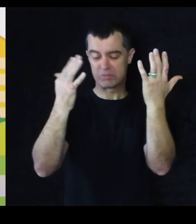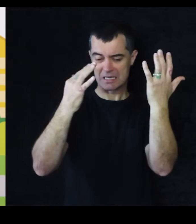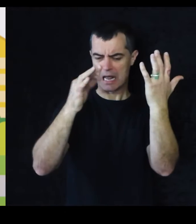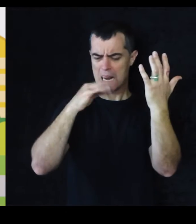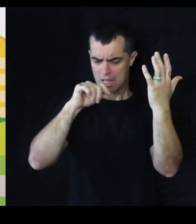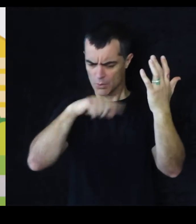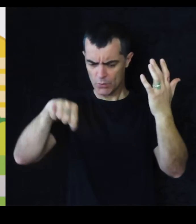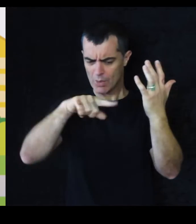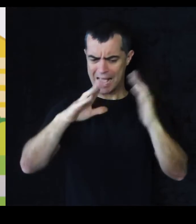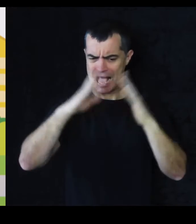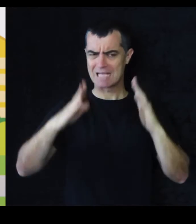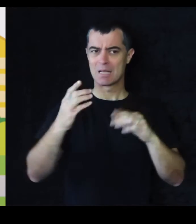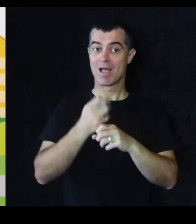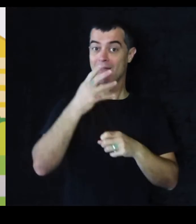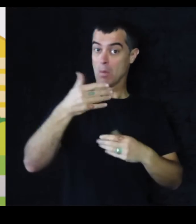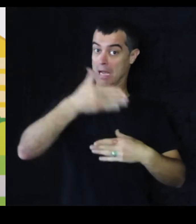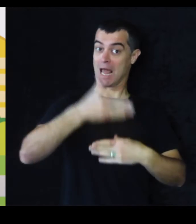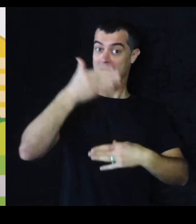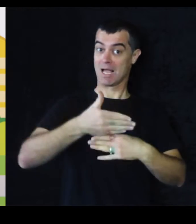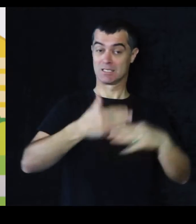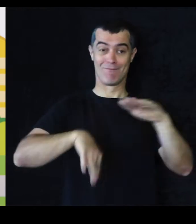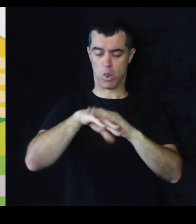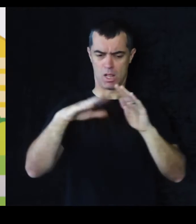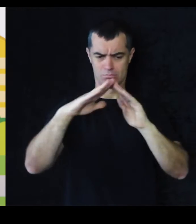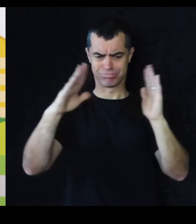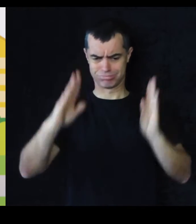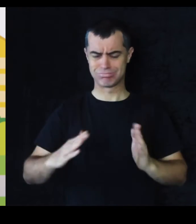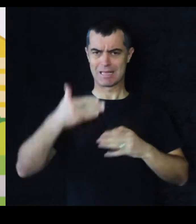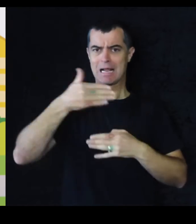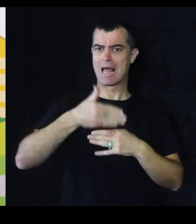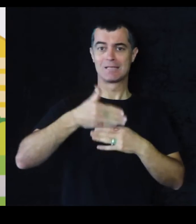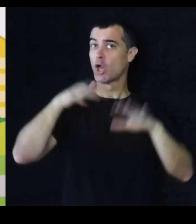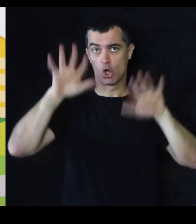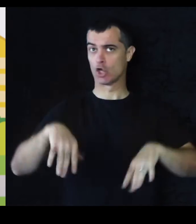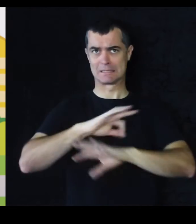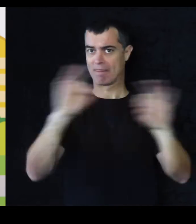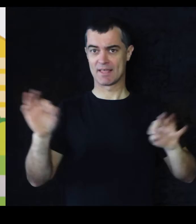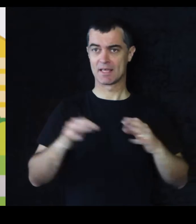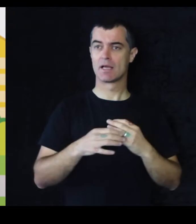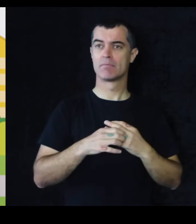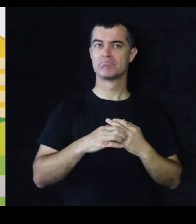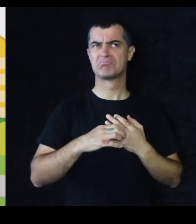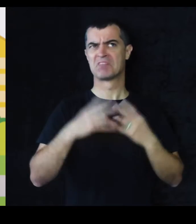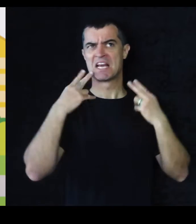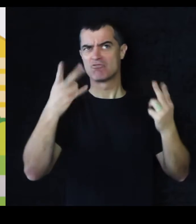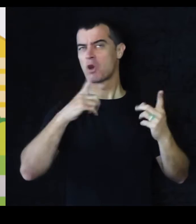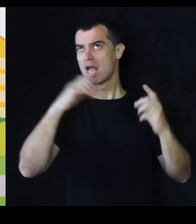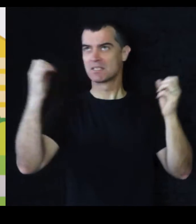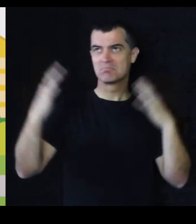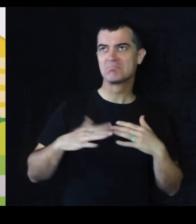is entirely made out of glass, entirely. There's no curtains. Natural light